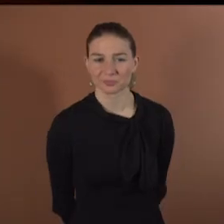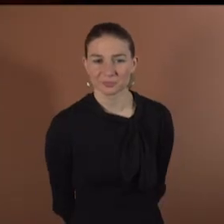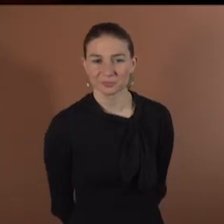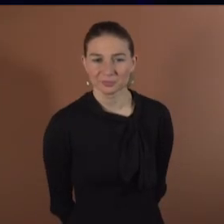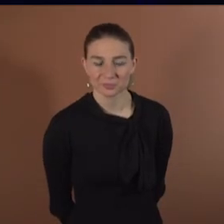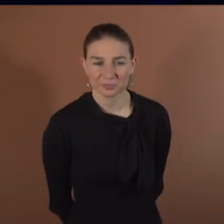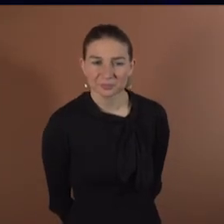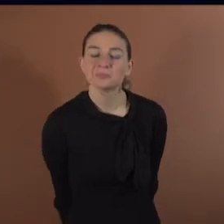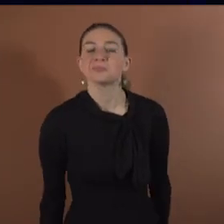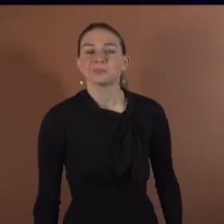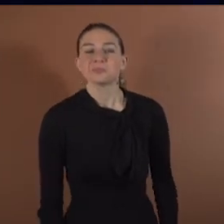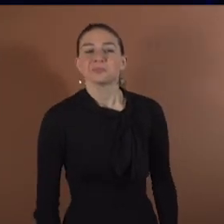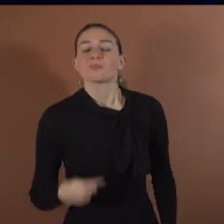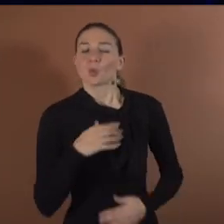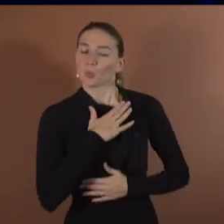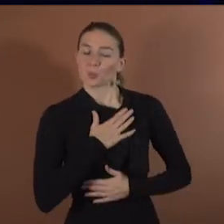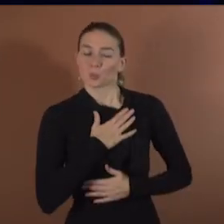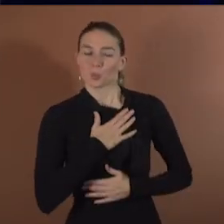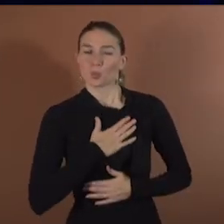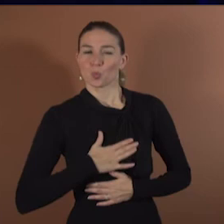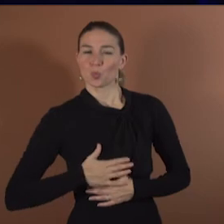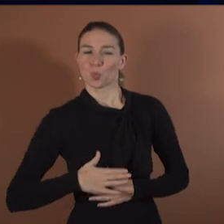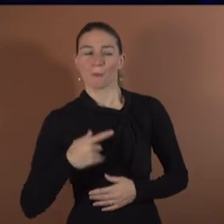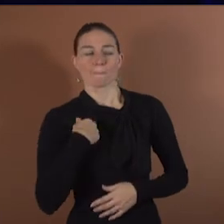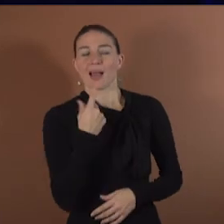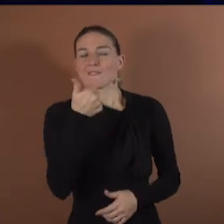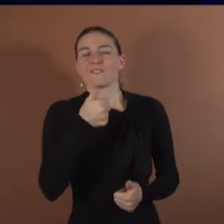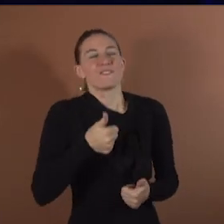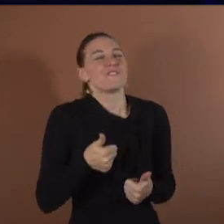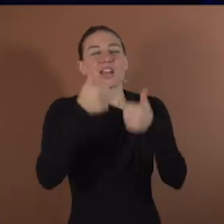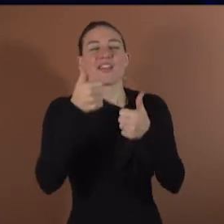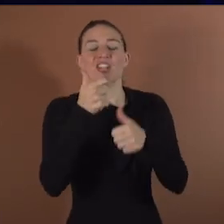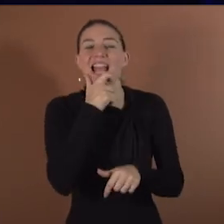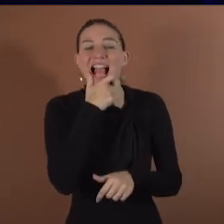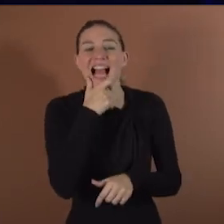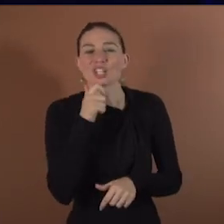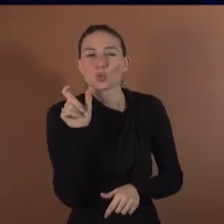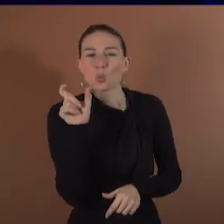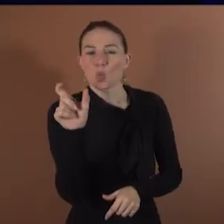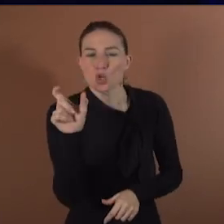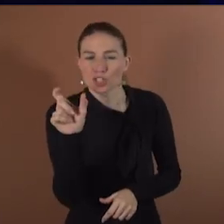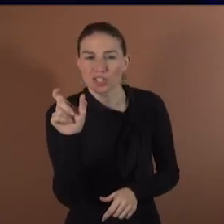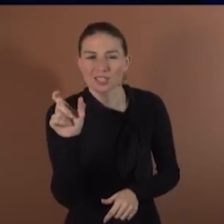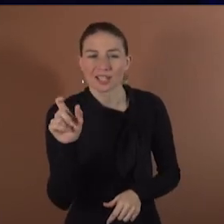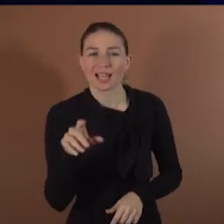I want to share with you one of my favorite words, one of my favorite English words. The word is dapple,